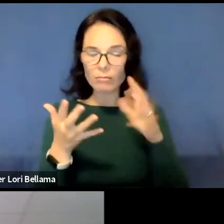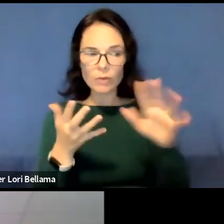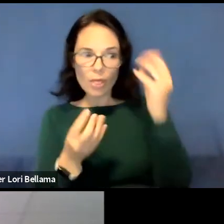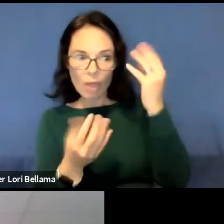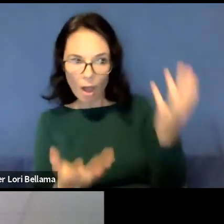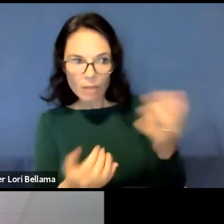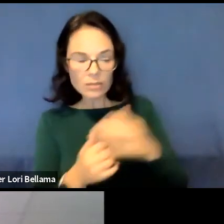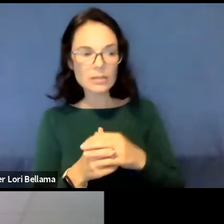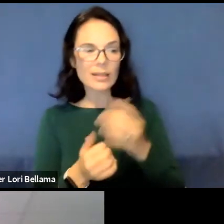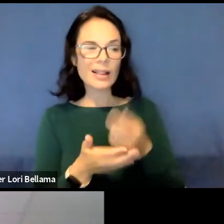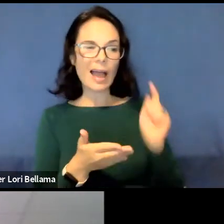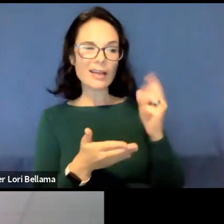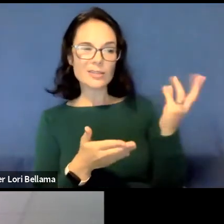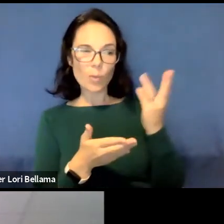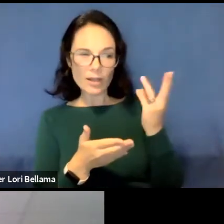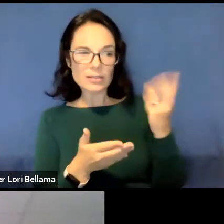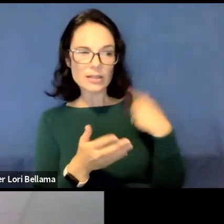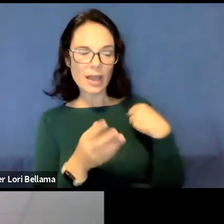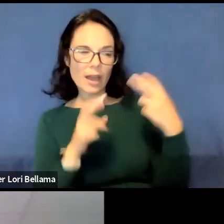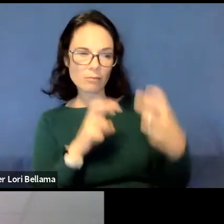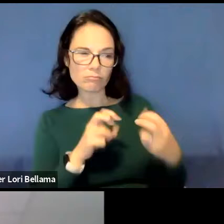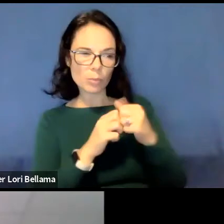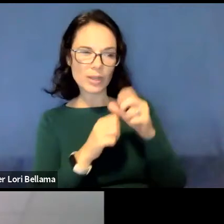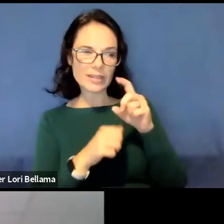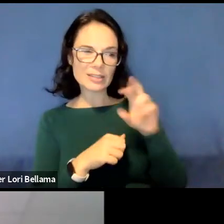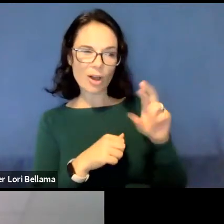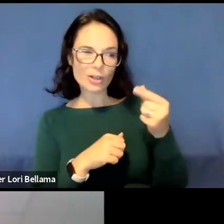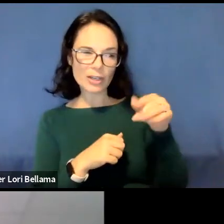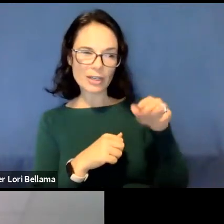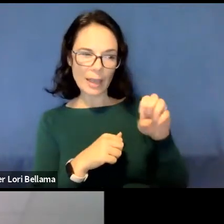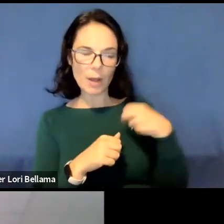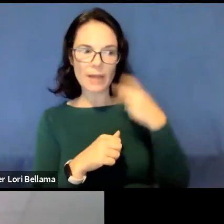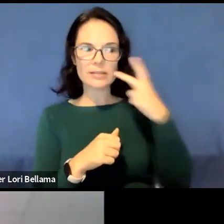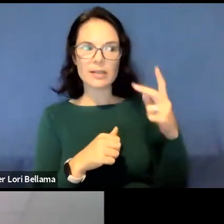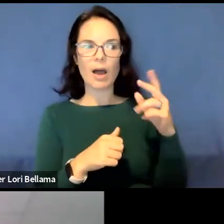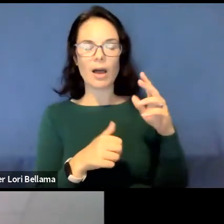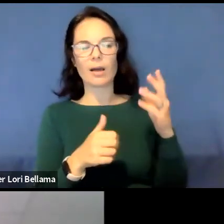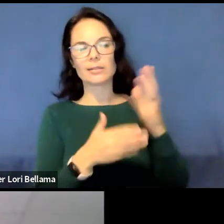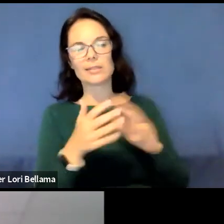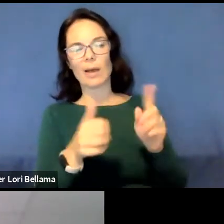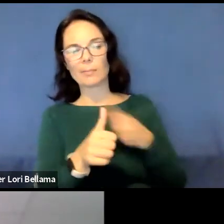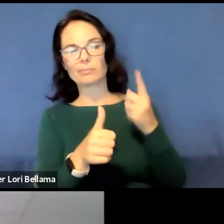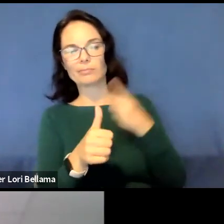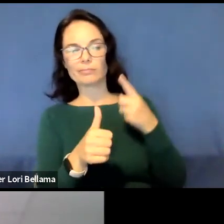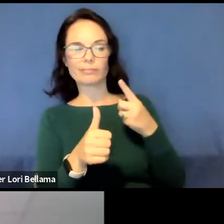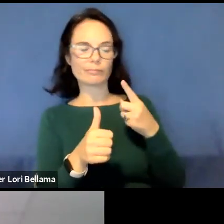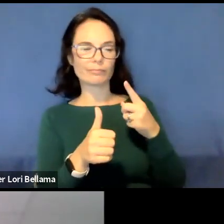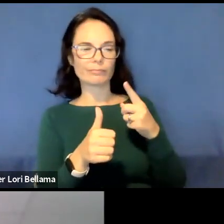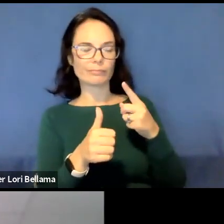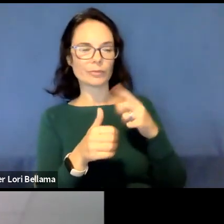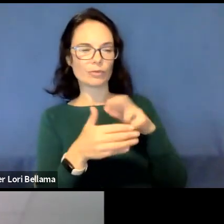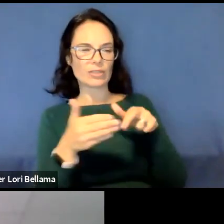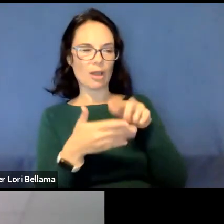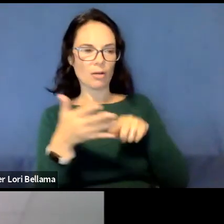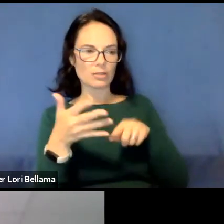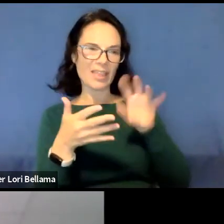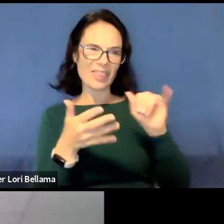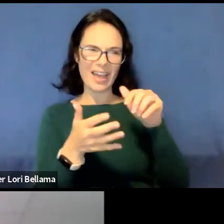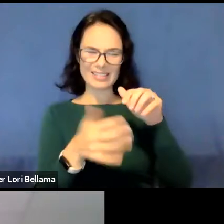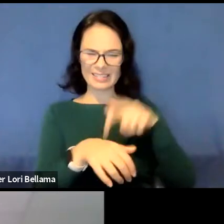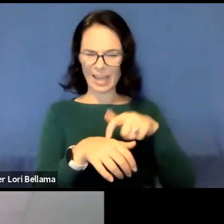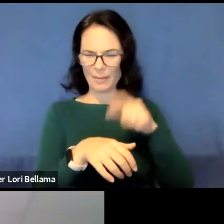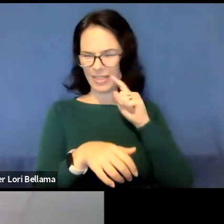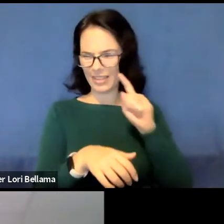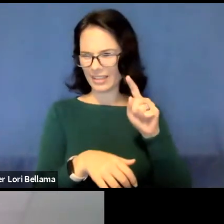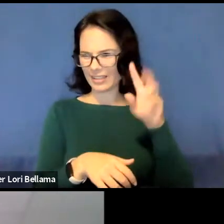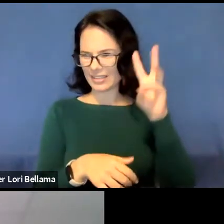last Wednesday when I met with Dr. Gable, and what it shows us is that, and there were at that time there were over 6,000. I think there were